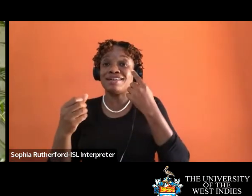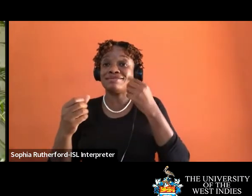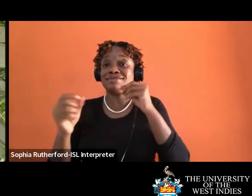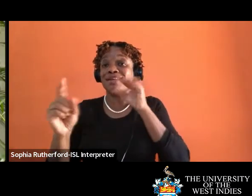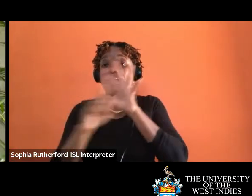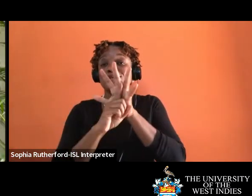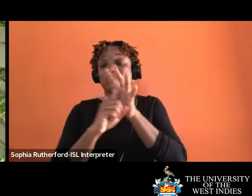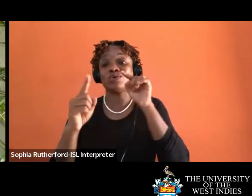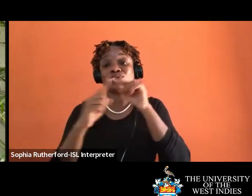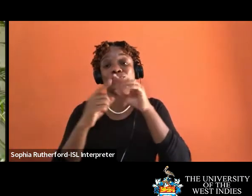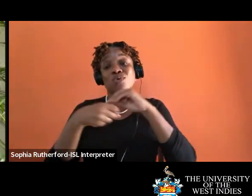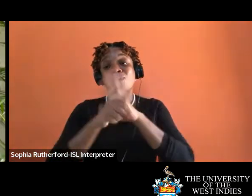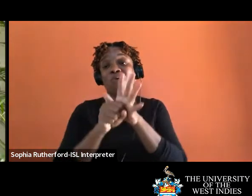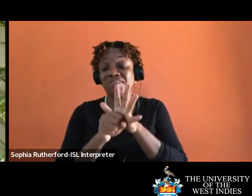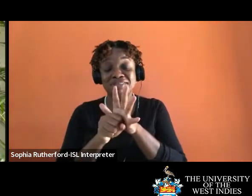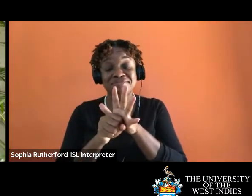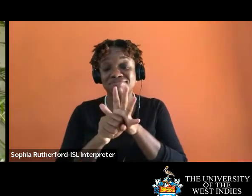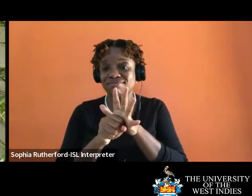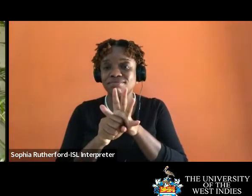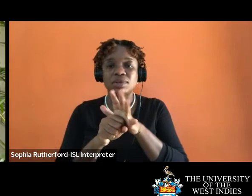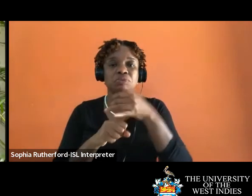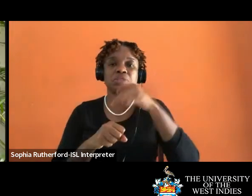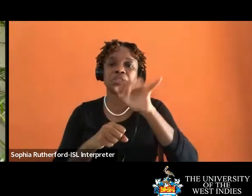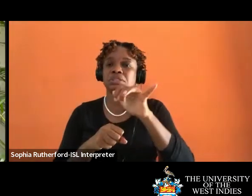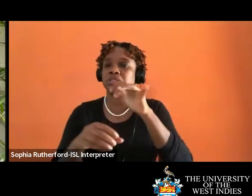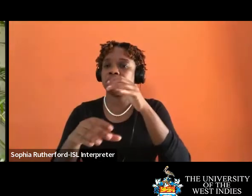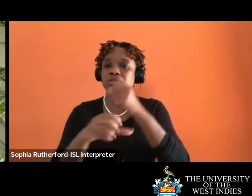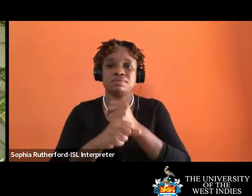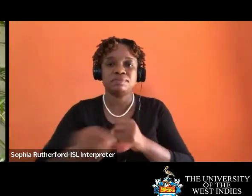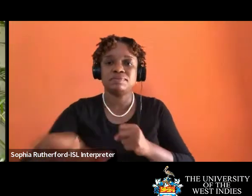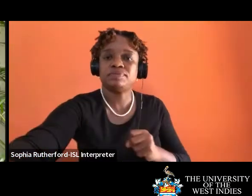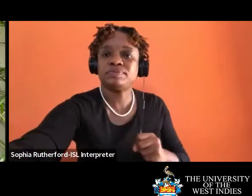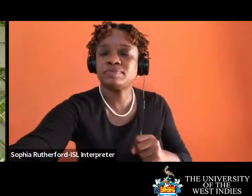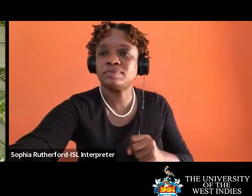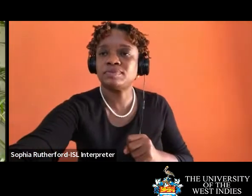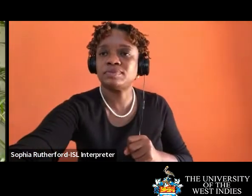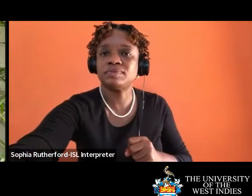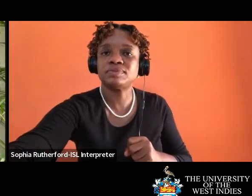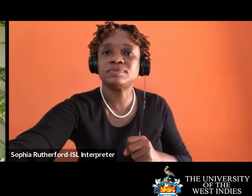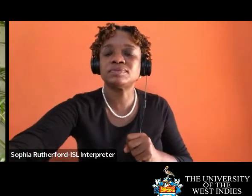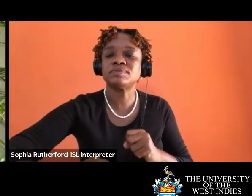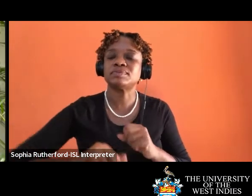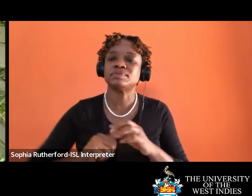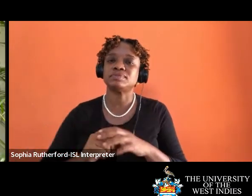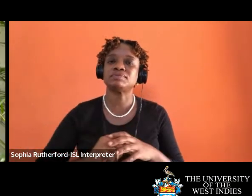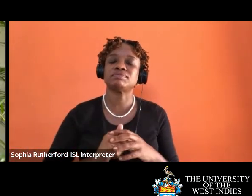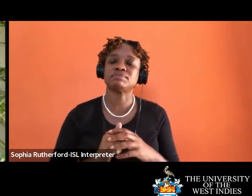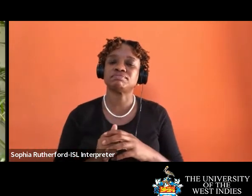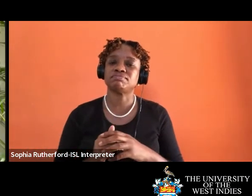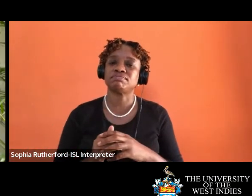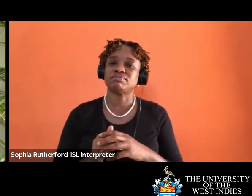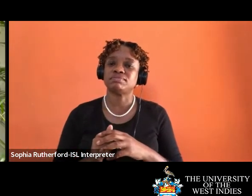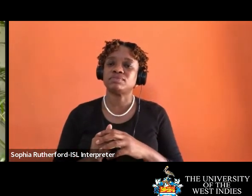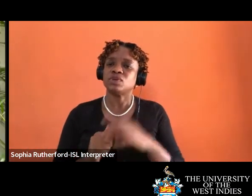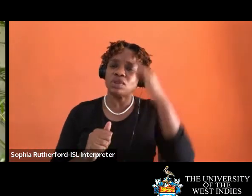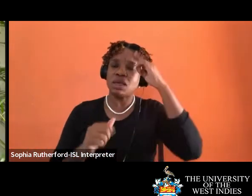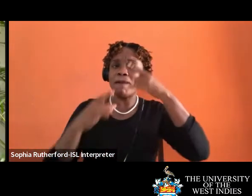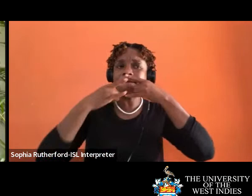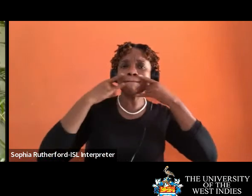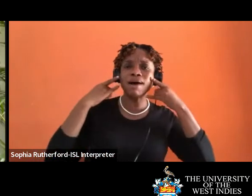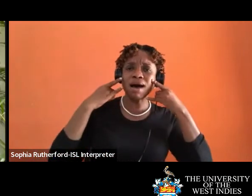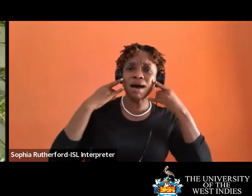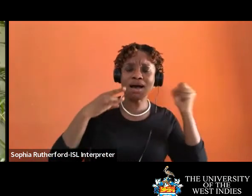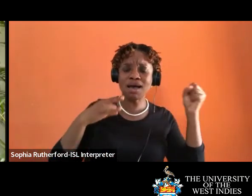still contracted the virus. Didn't you choose the importation of masks over our medication? As